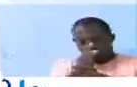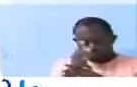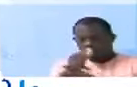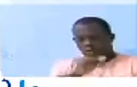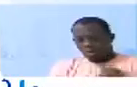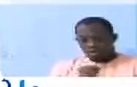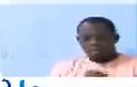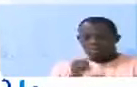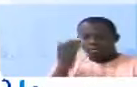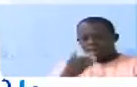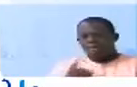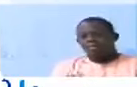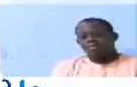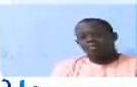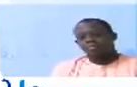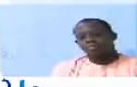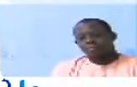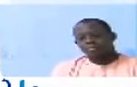there. I